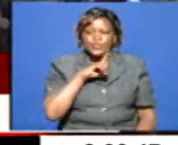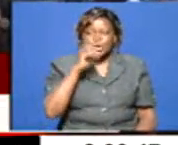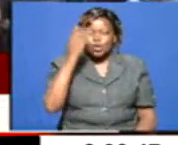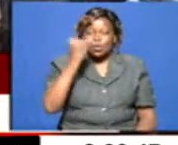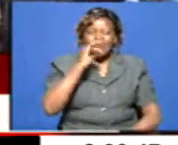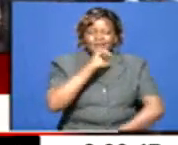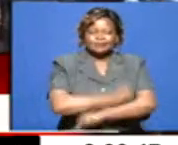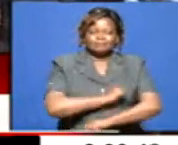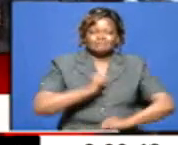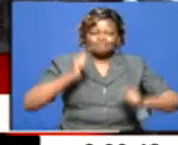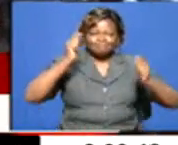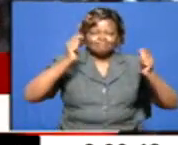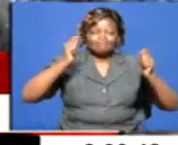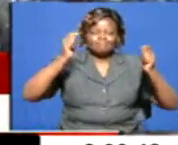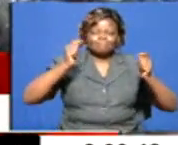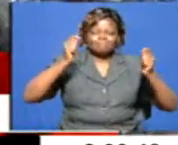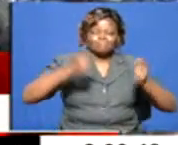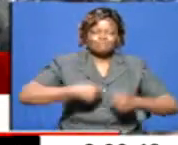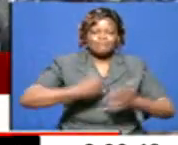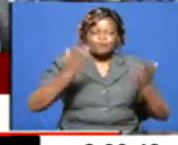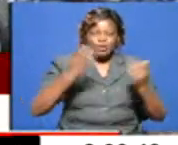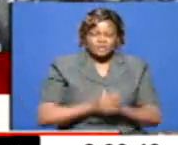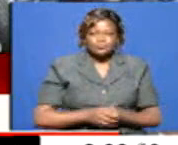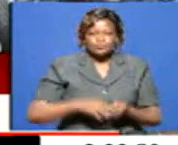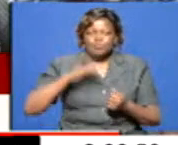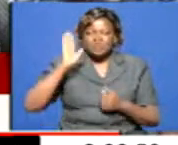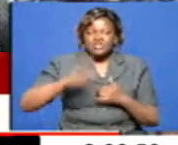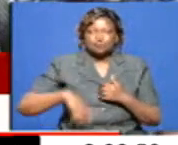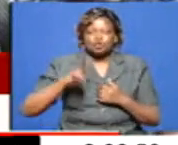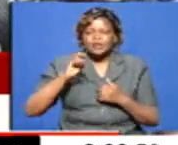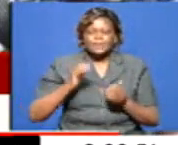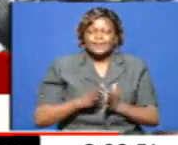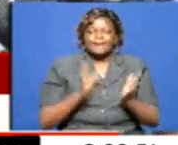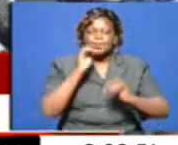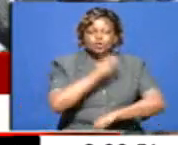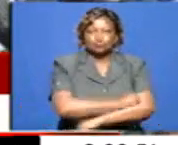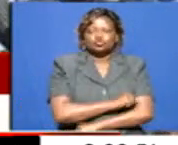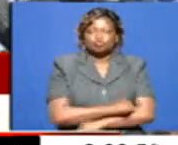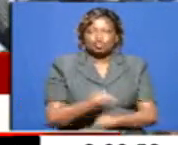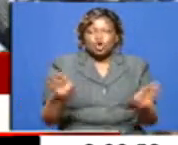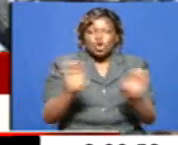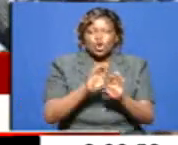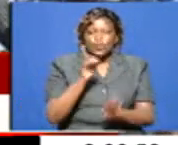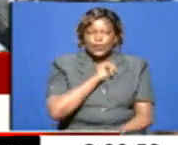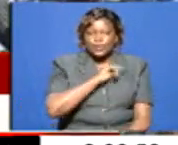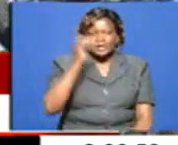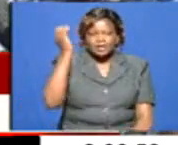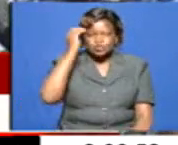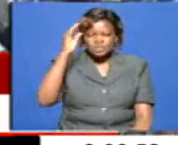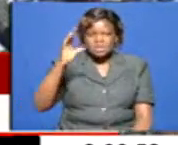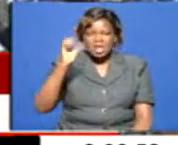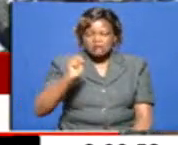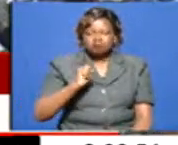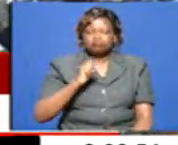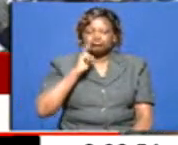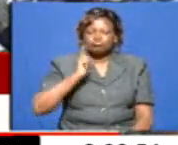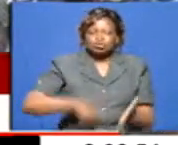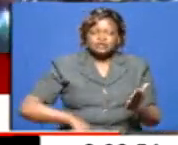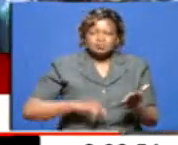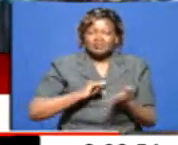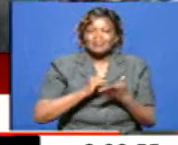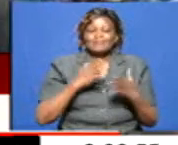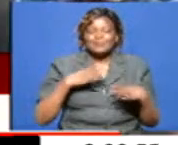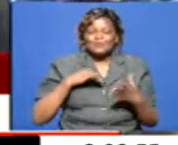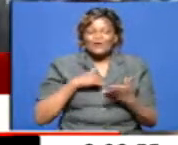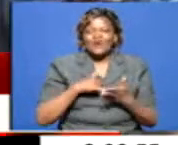unrest sweep through the country. With more than 20 public schools already closed, Education CS has made it clear that those found